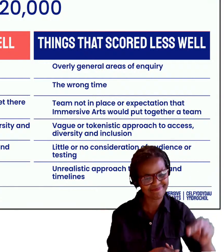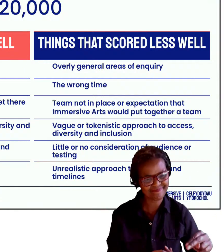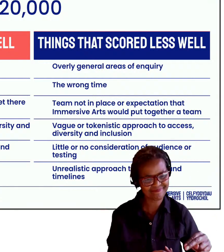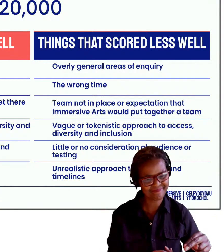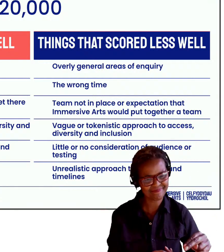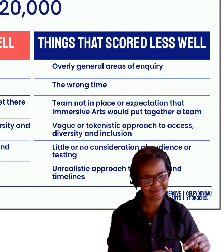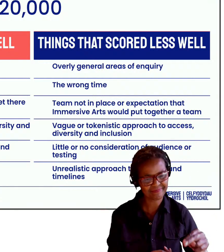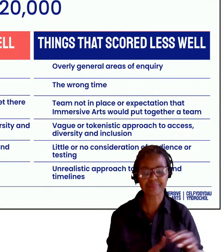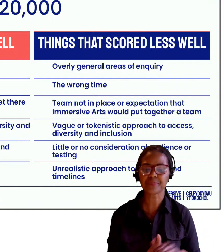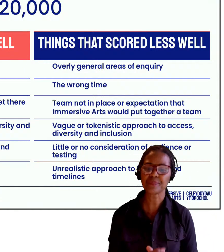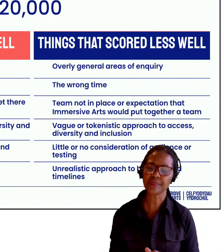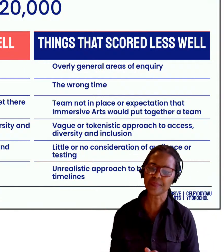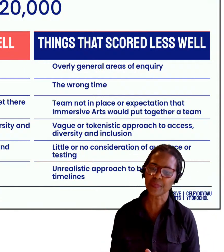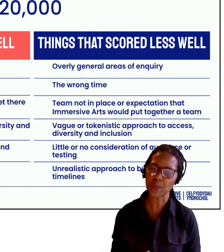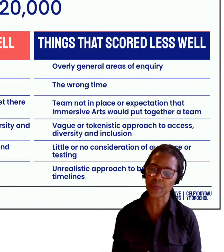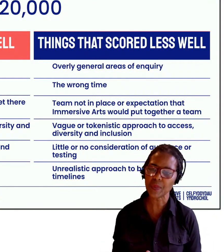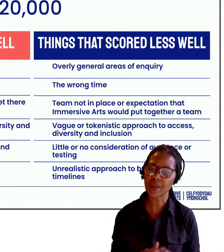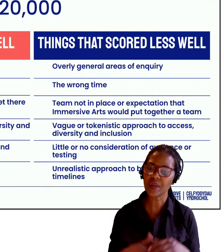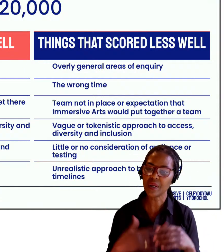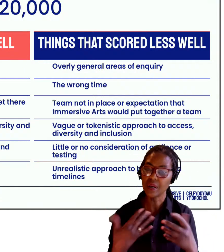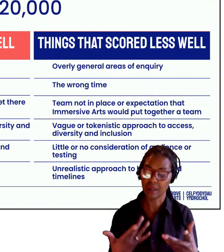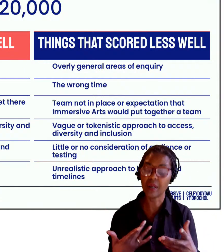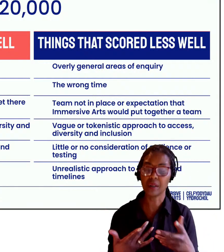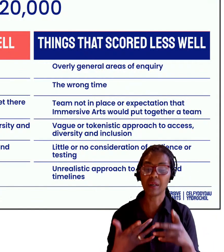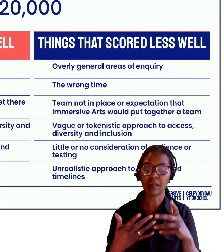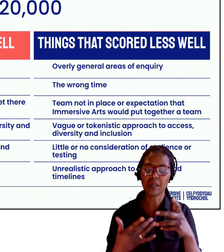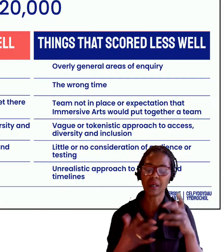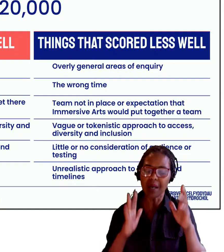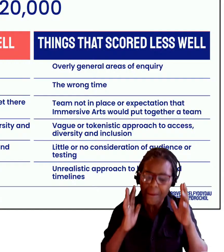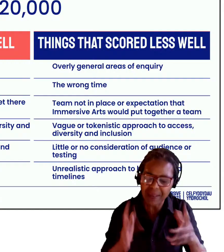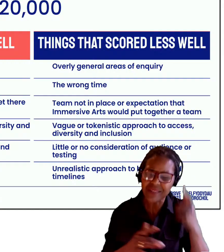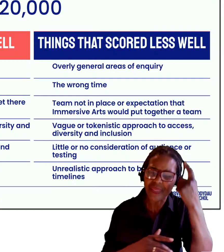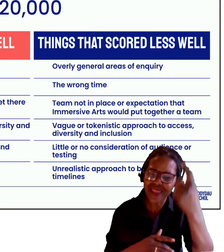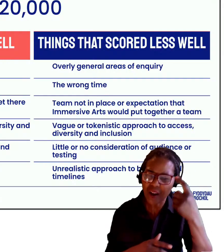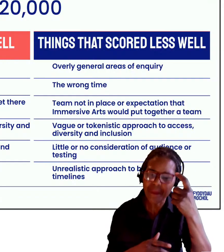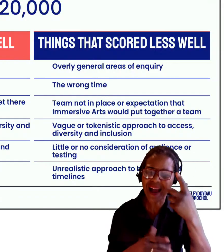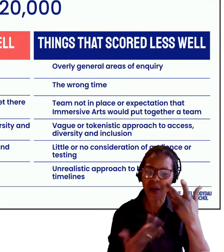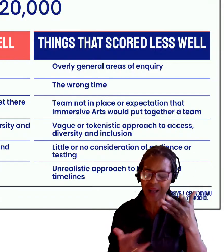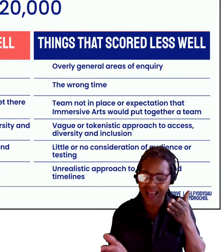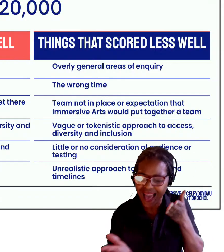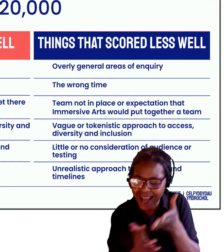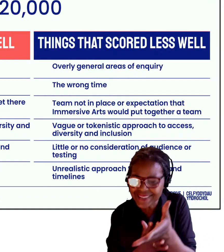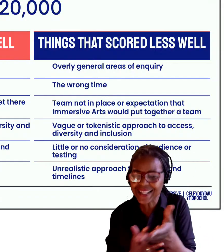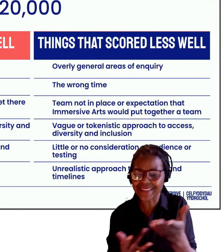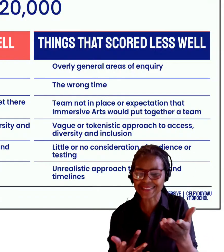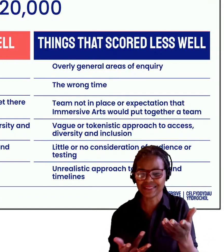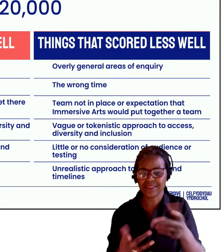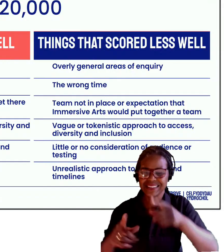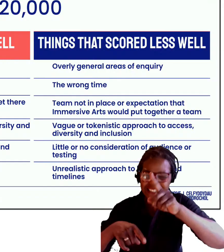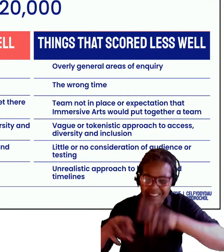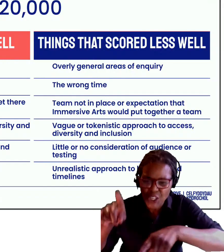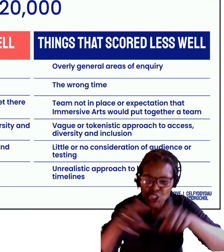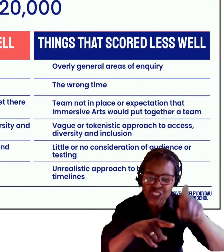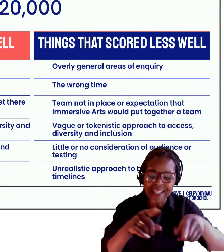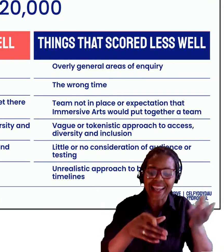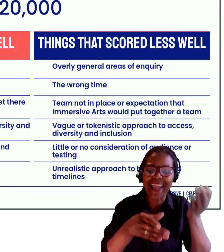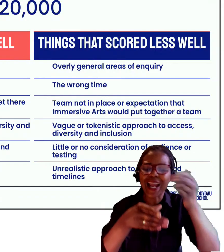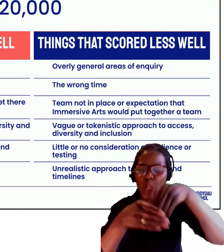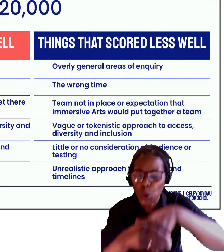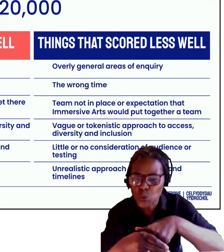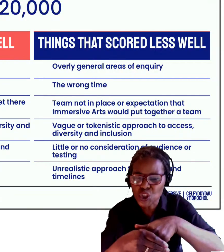proactive approach to access, diversity and inclusion. Successful applications explained how they